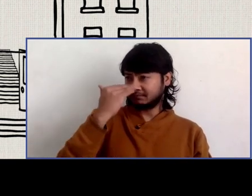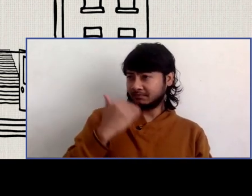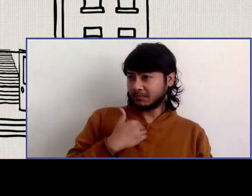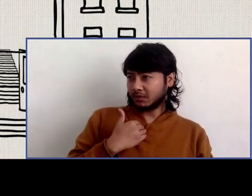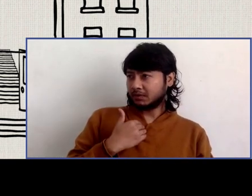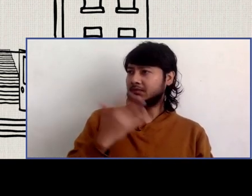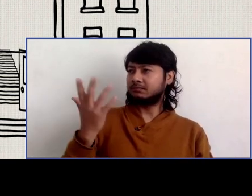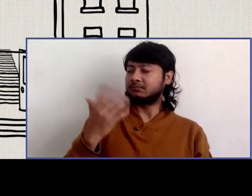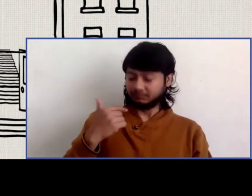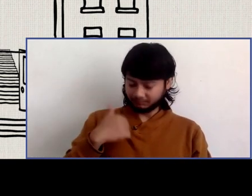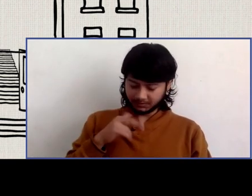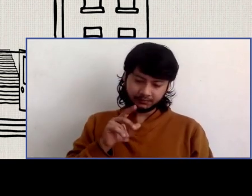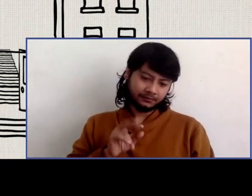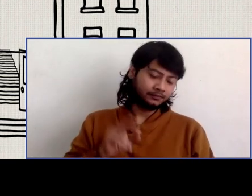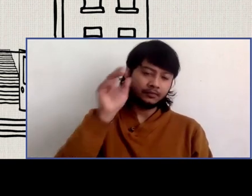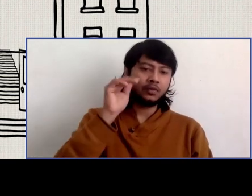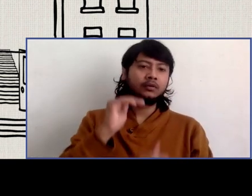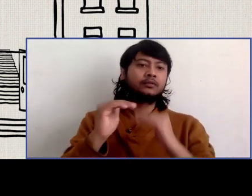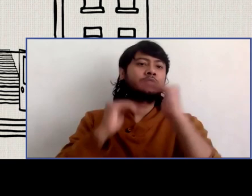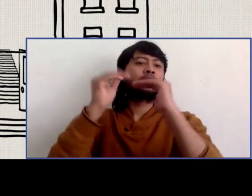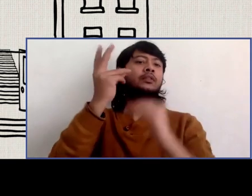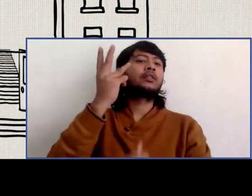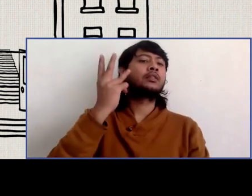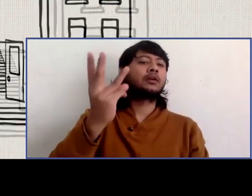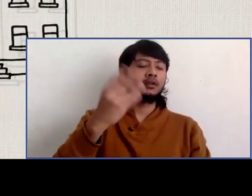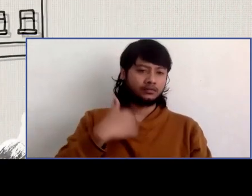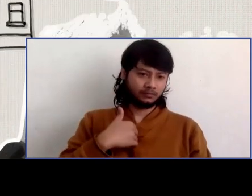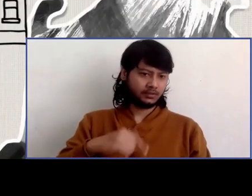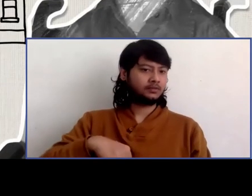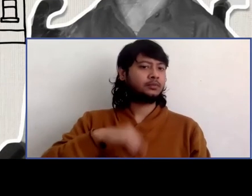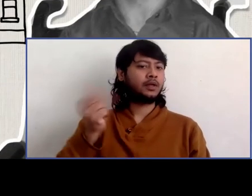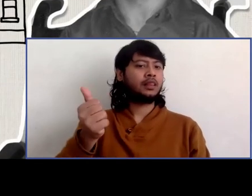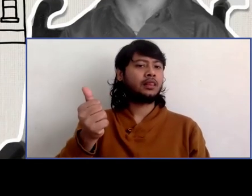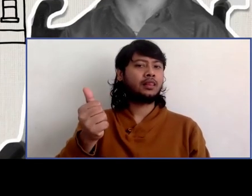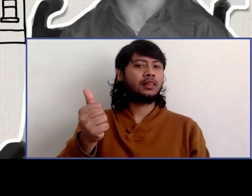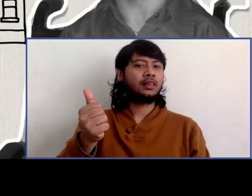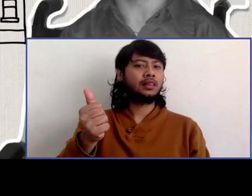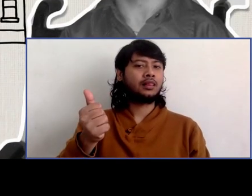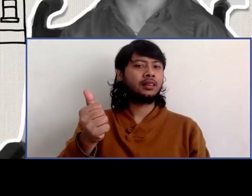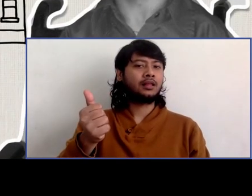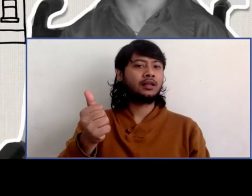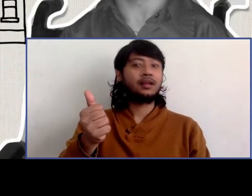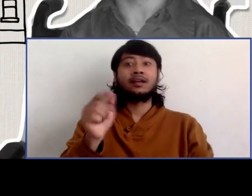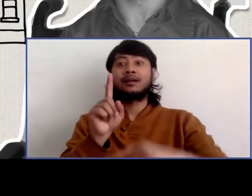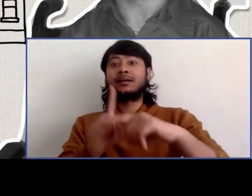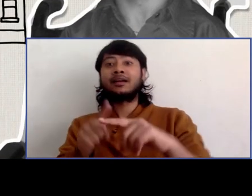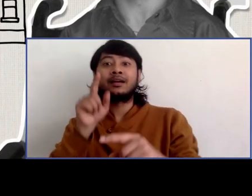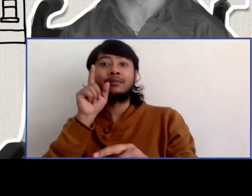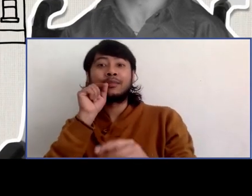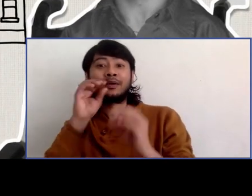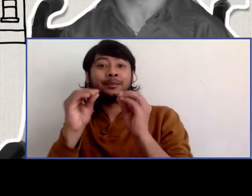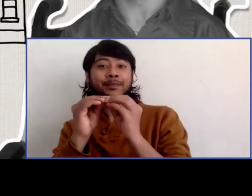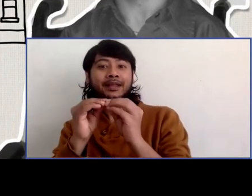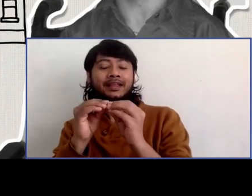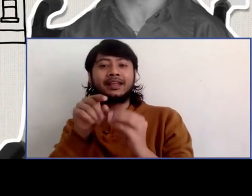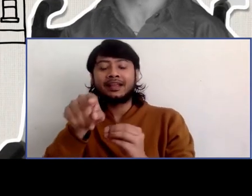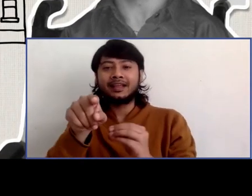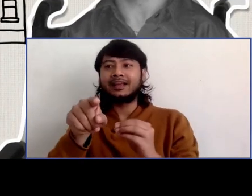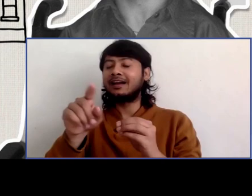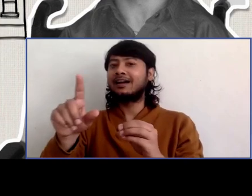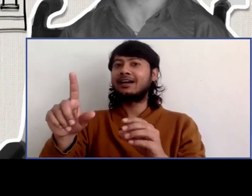floor. And life slowly started changing for Ashwin, and that's when Bharat entered. And